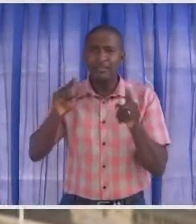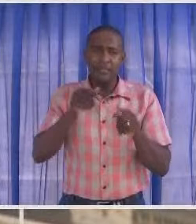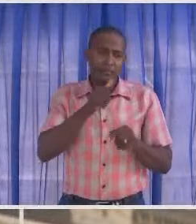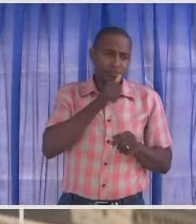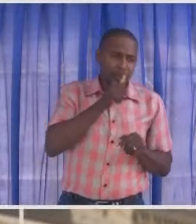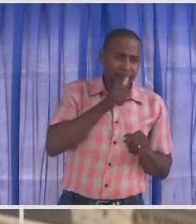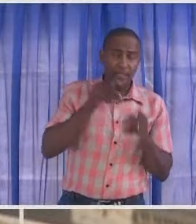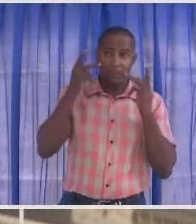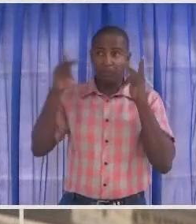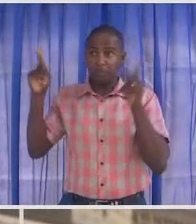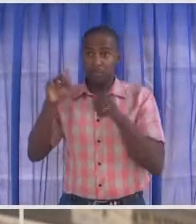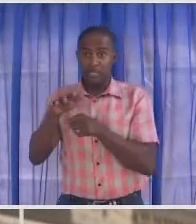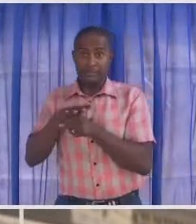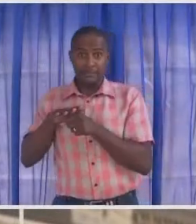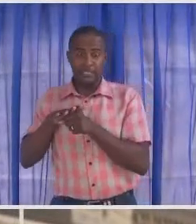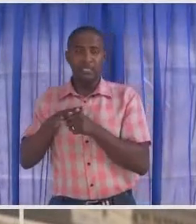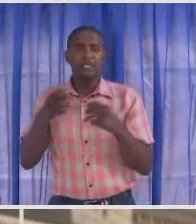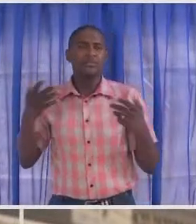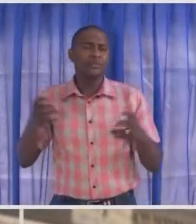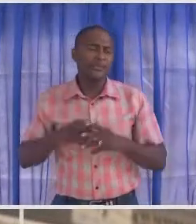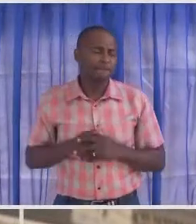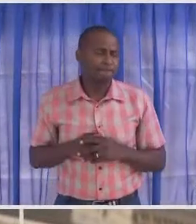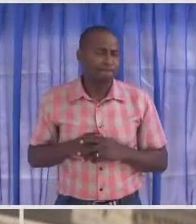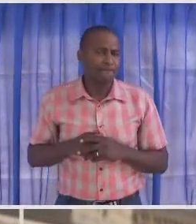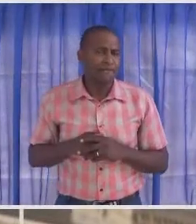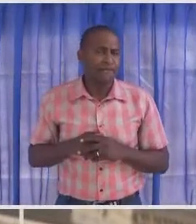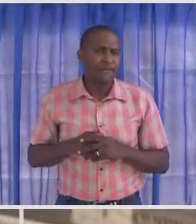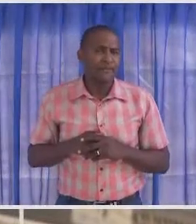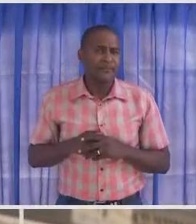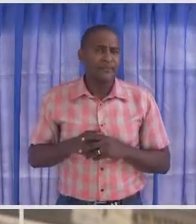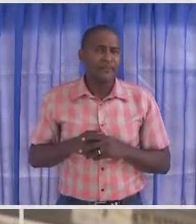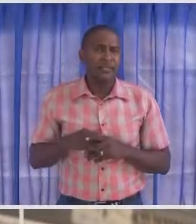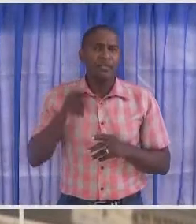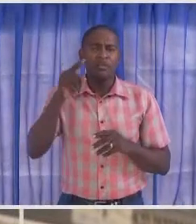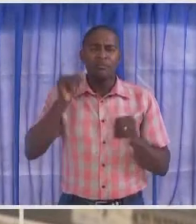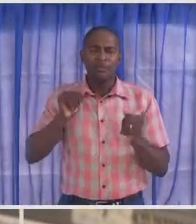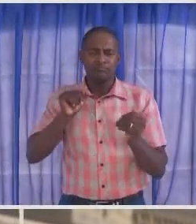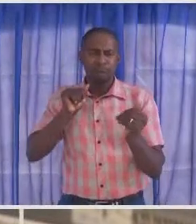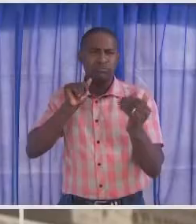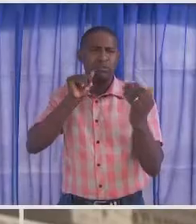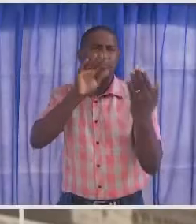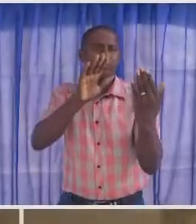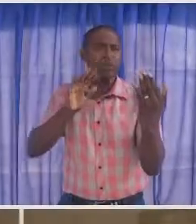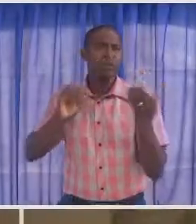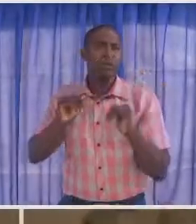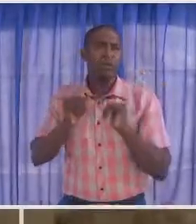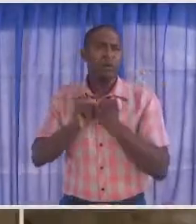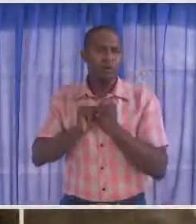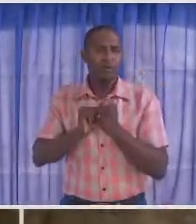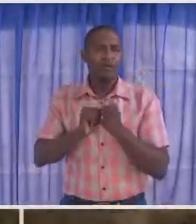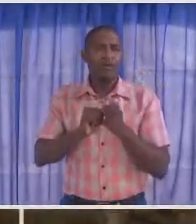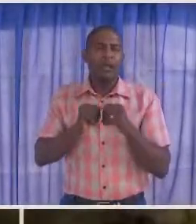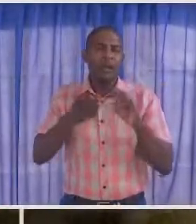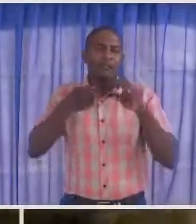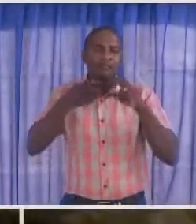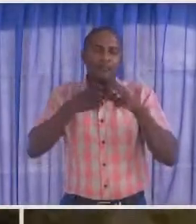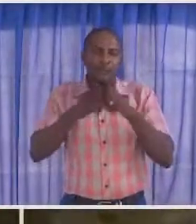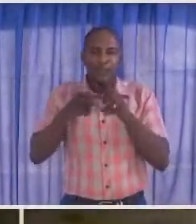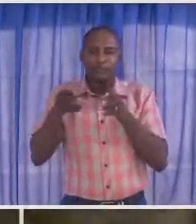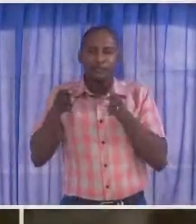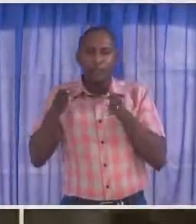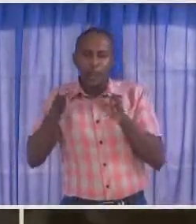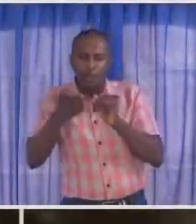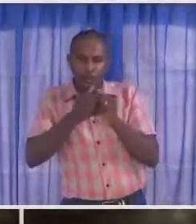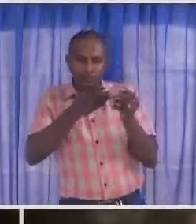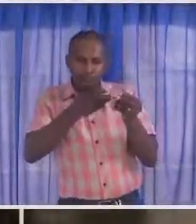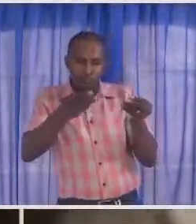private and public, is to take on an evidence-based approach or pragmatic approach to solving some of the challenges we're